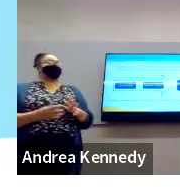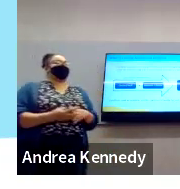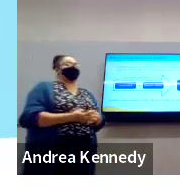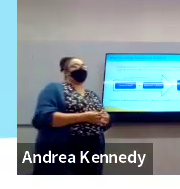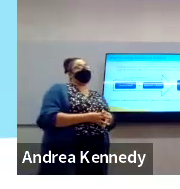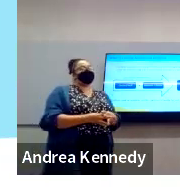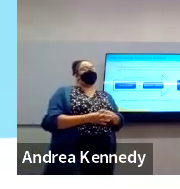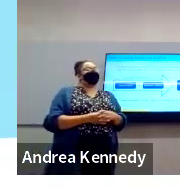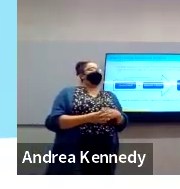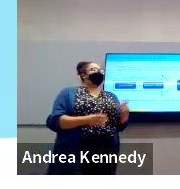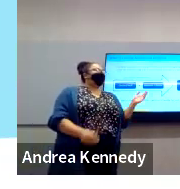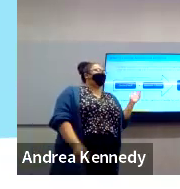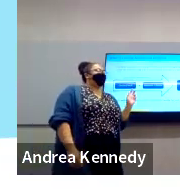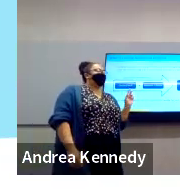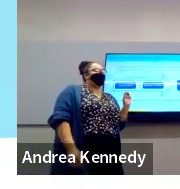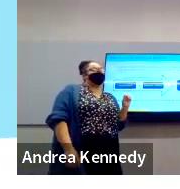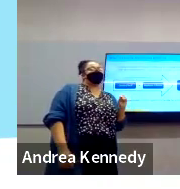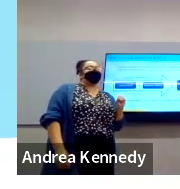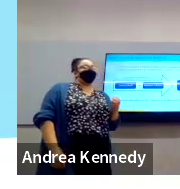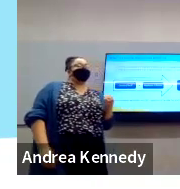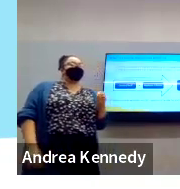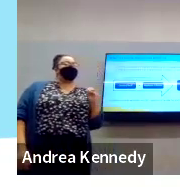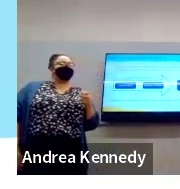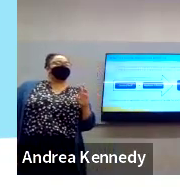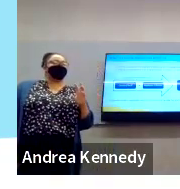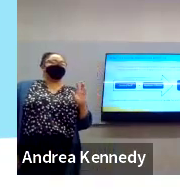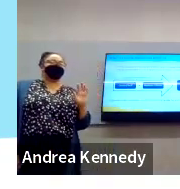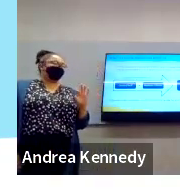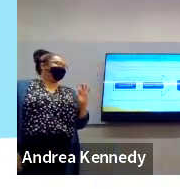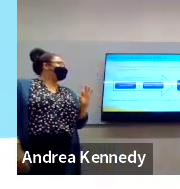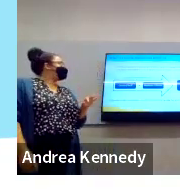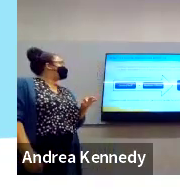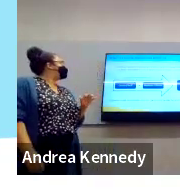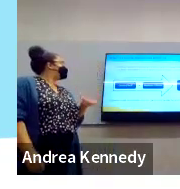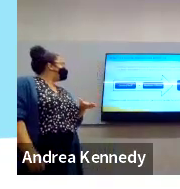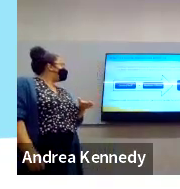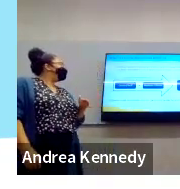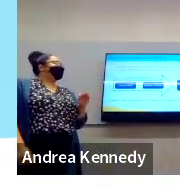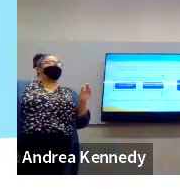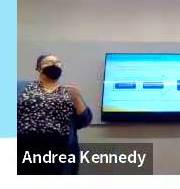sort of talked about some of this already, but we'll go over it in the slide. So what is the utility adjustment petition? So it